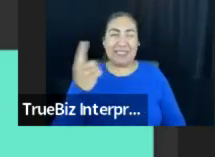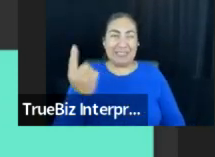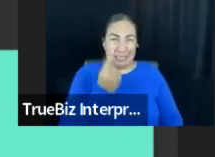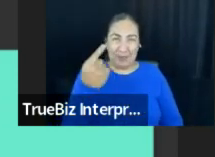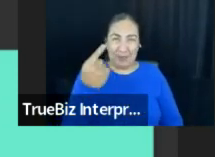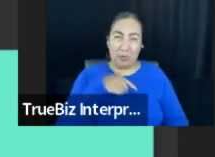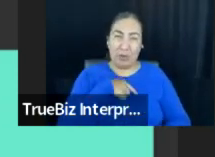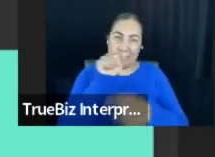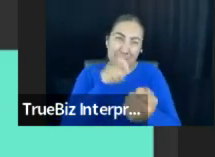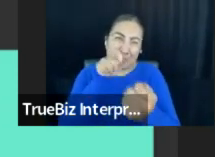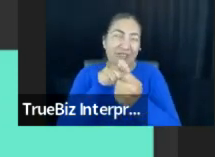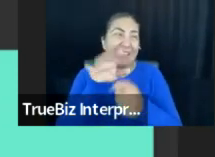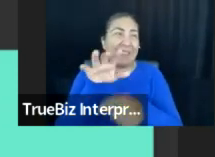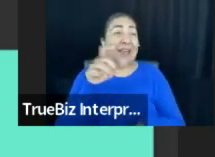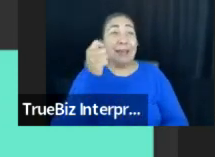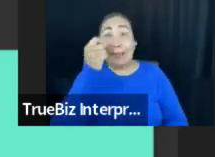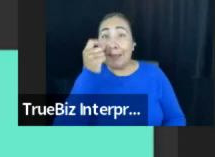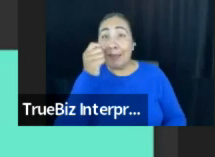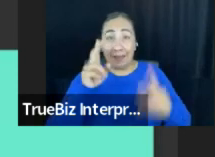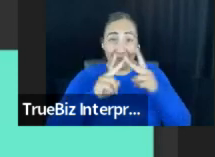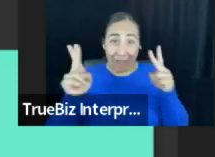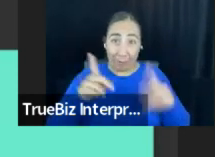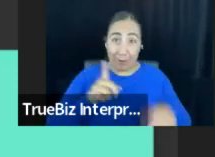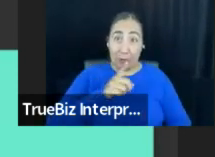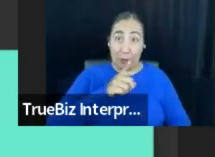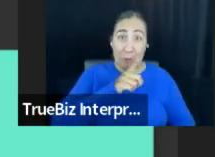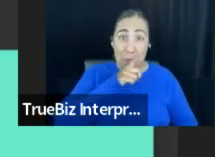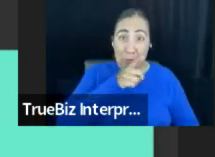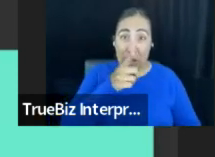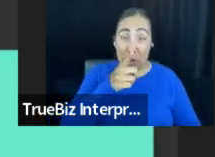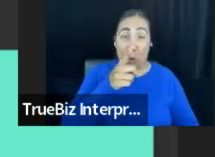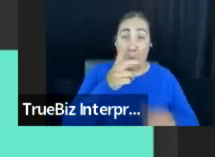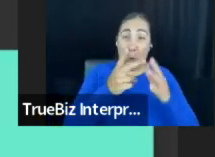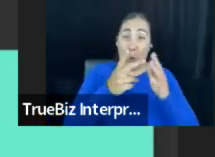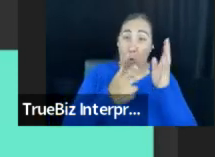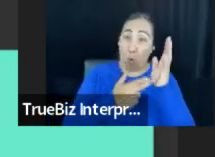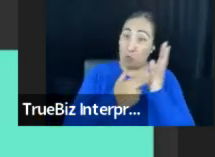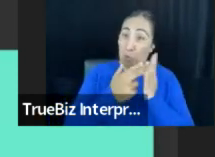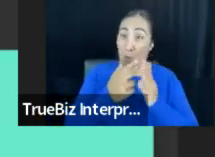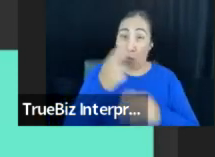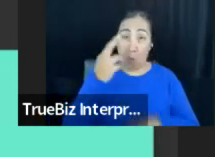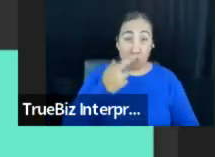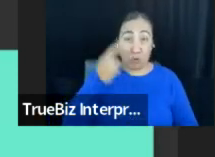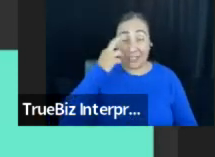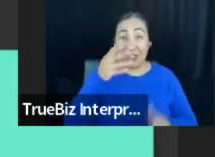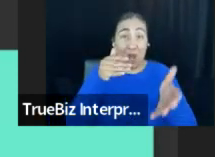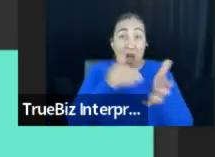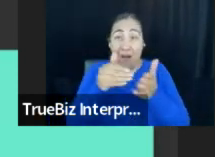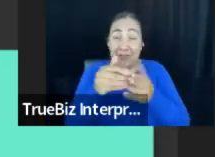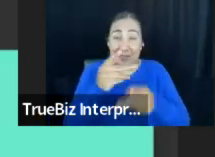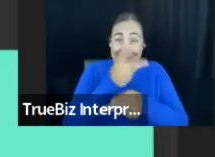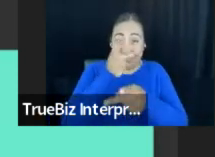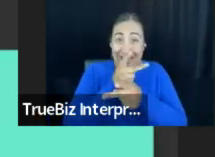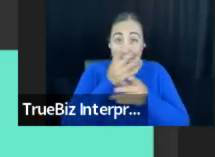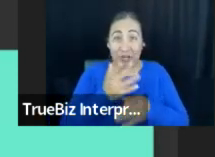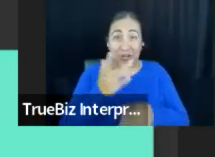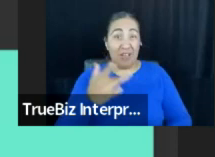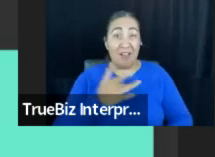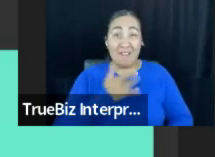specifically, the very real and true reasons that often caretakers have felt